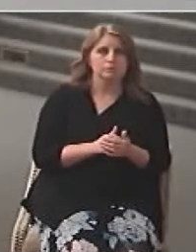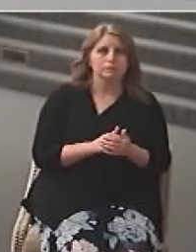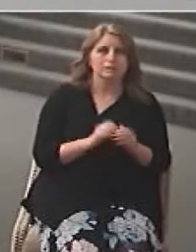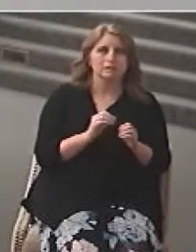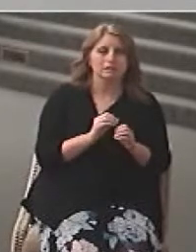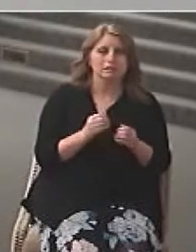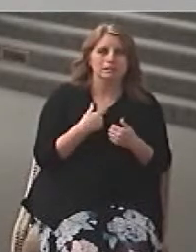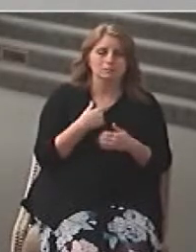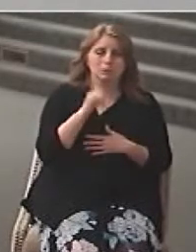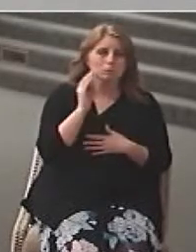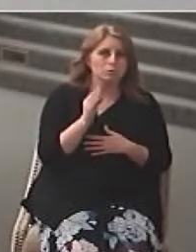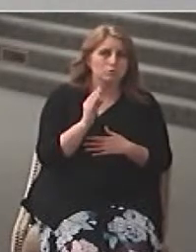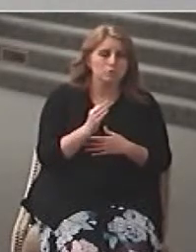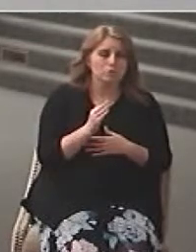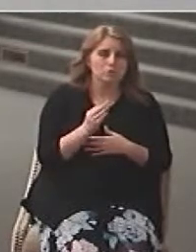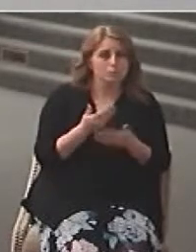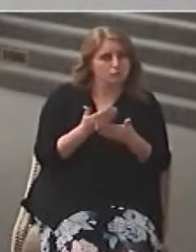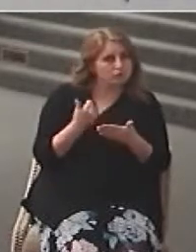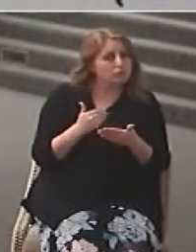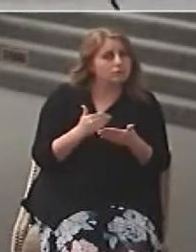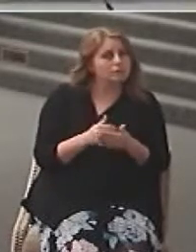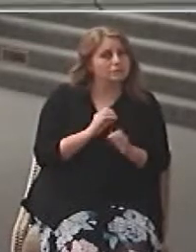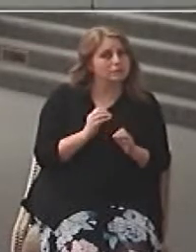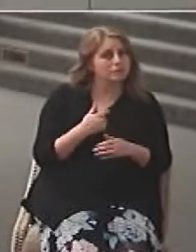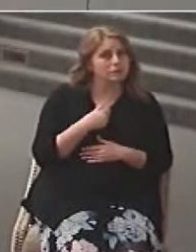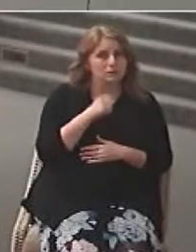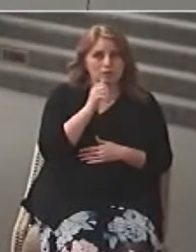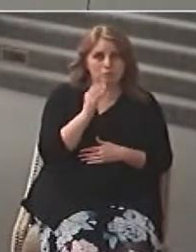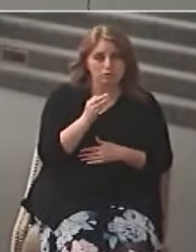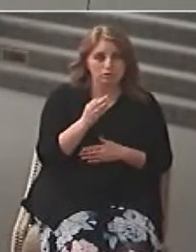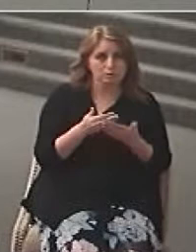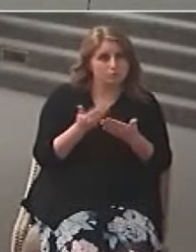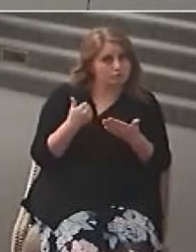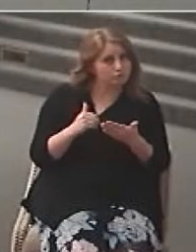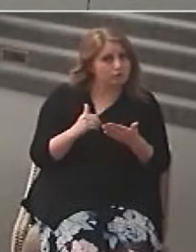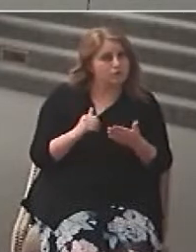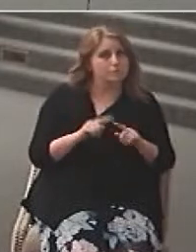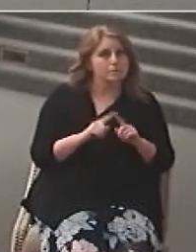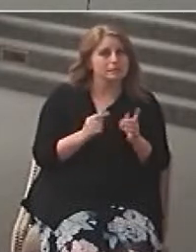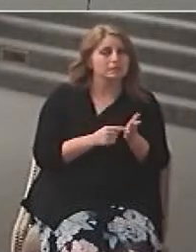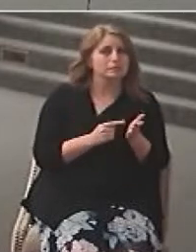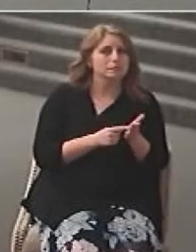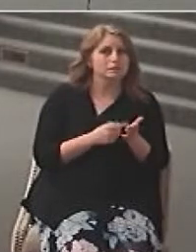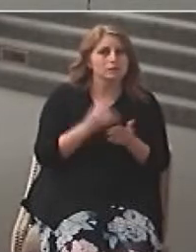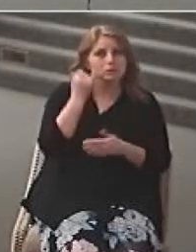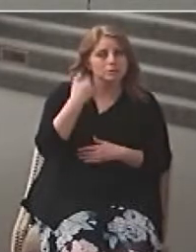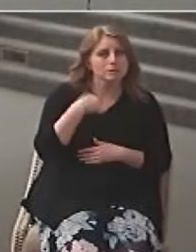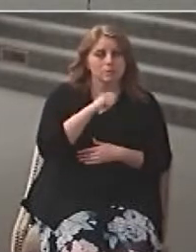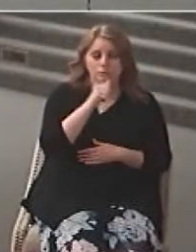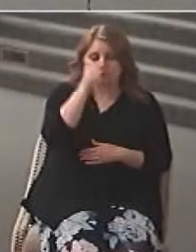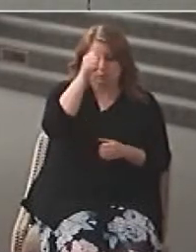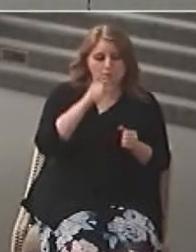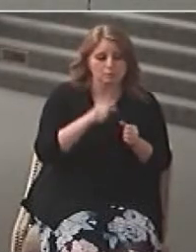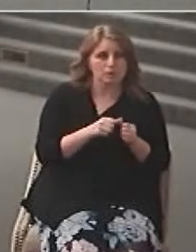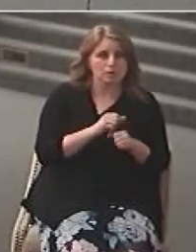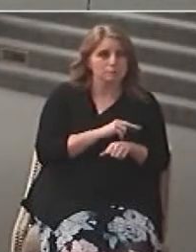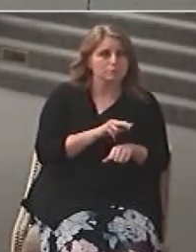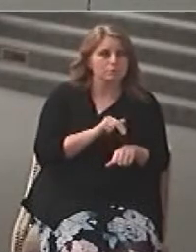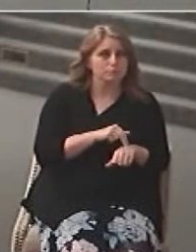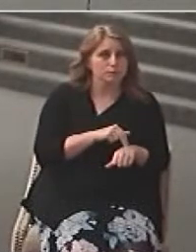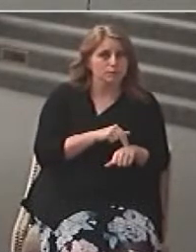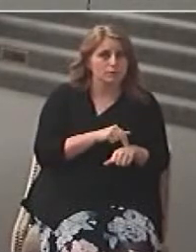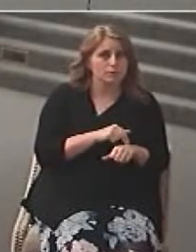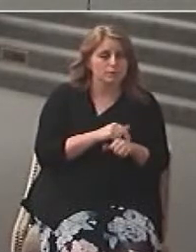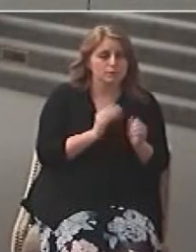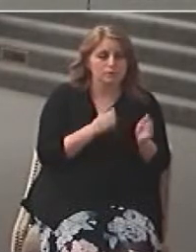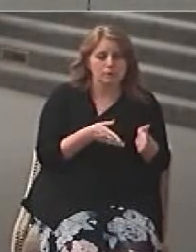been preached on before. Nothing that I probably haven't preached on before. But it's something that if we aren't reminded on a regular basis